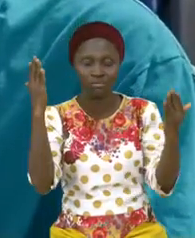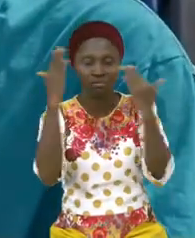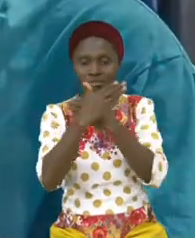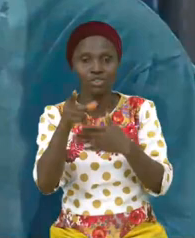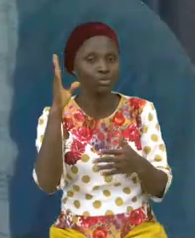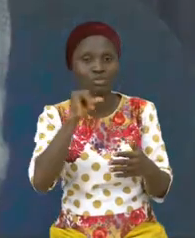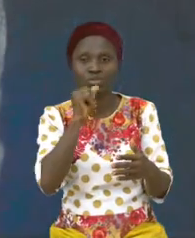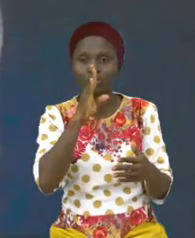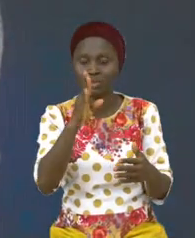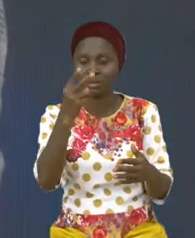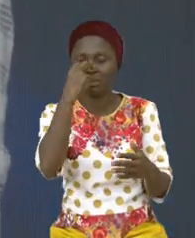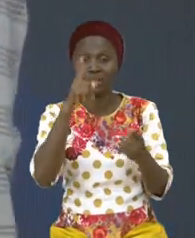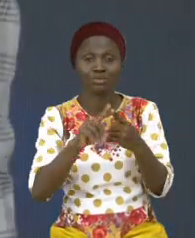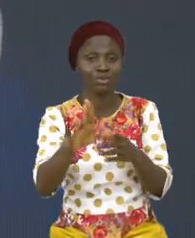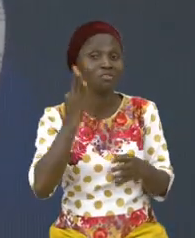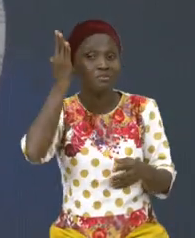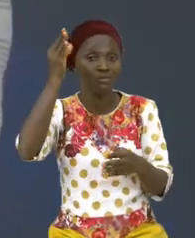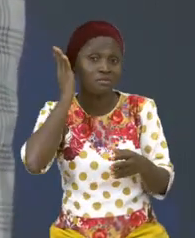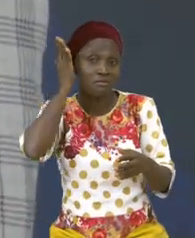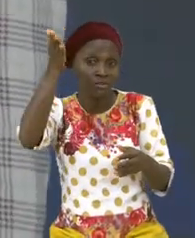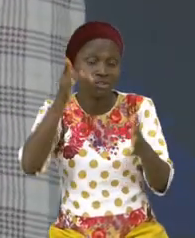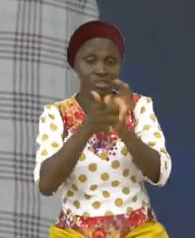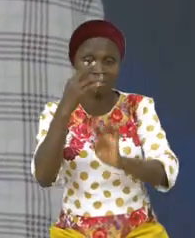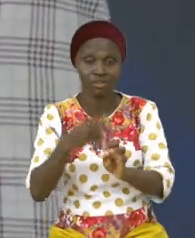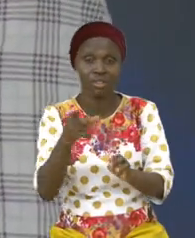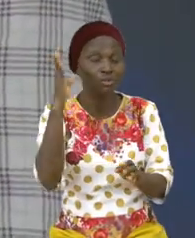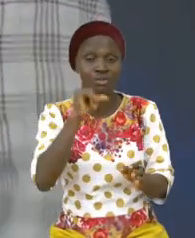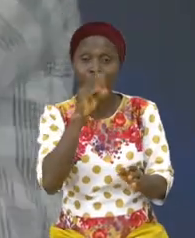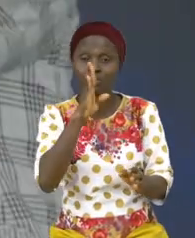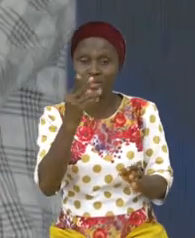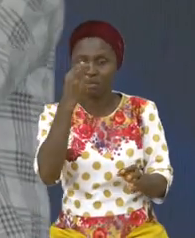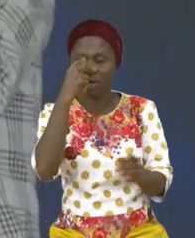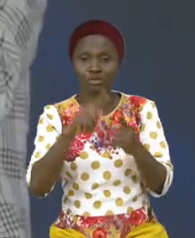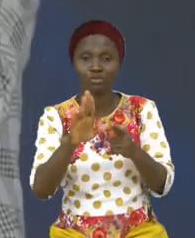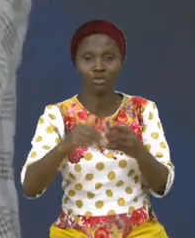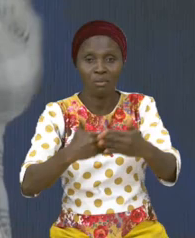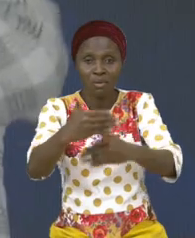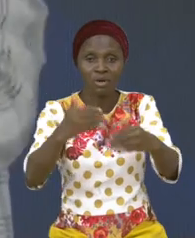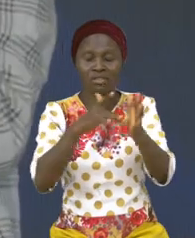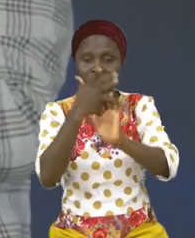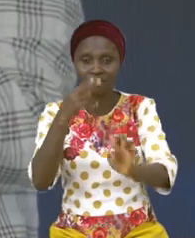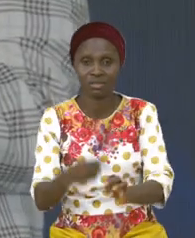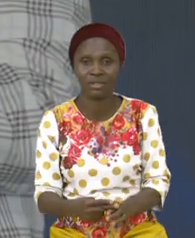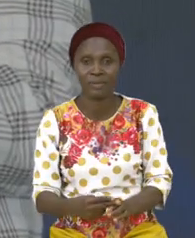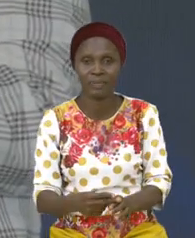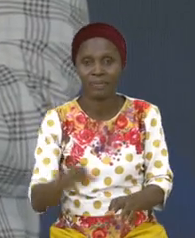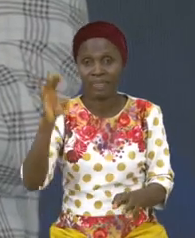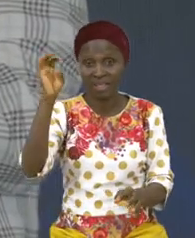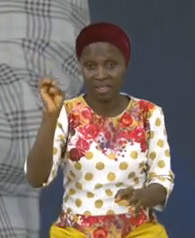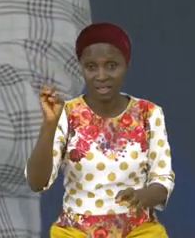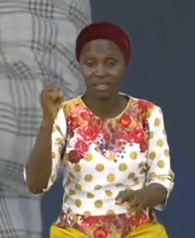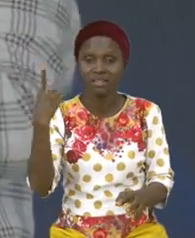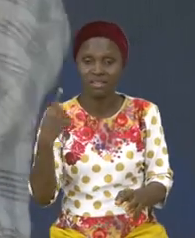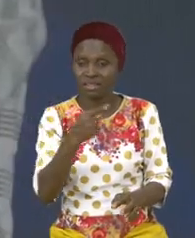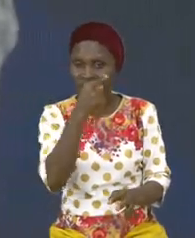blind to your future. You will not be blind to your progress. the eyes of